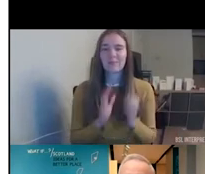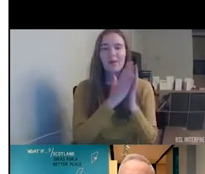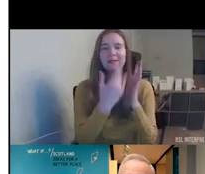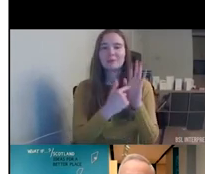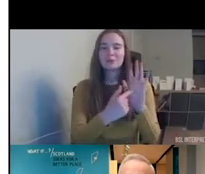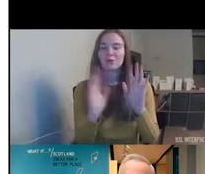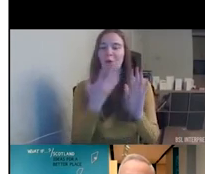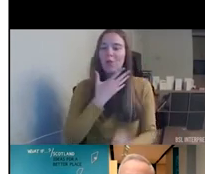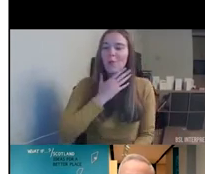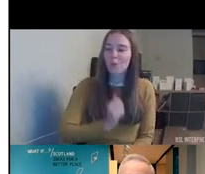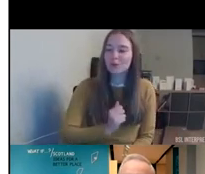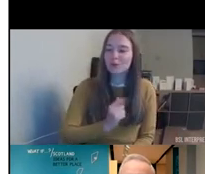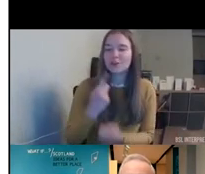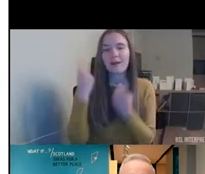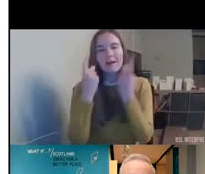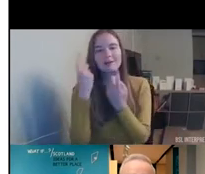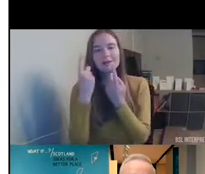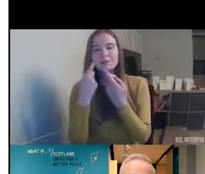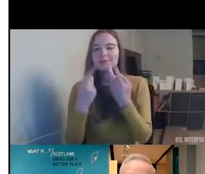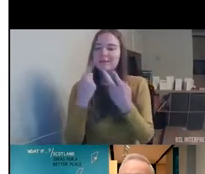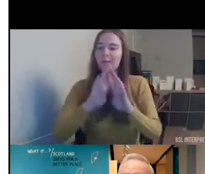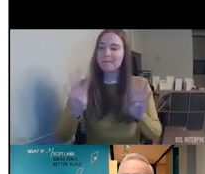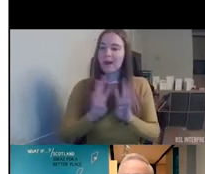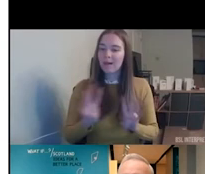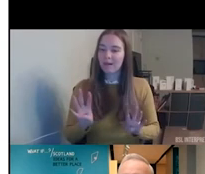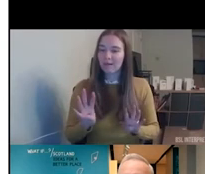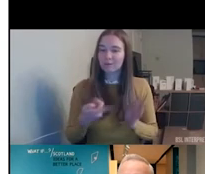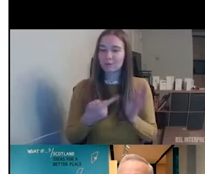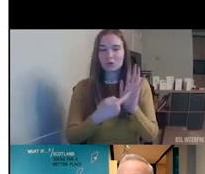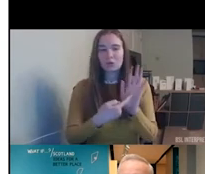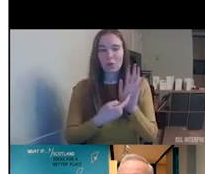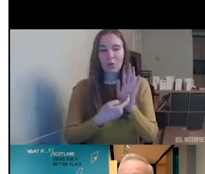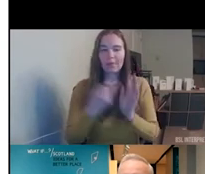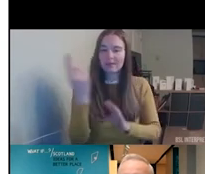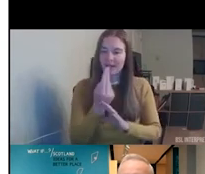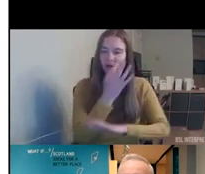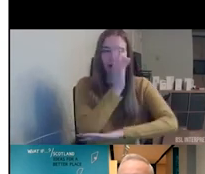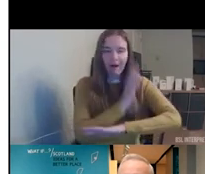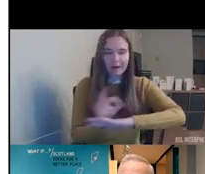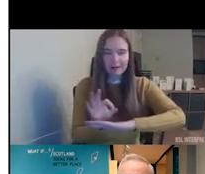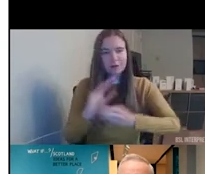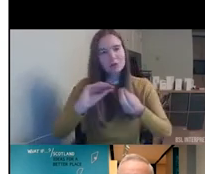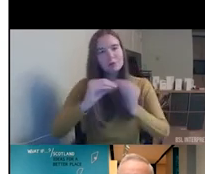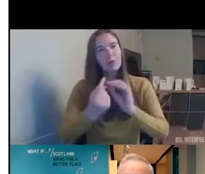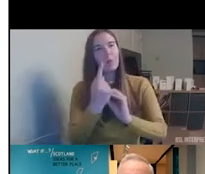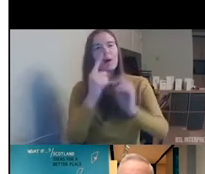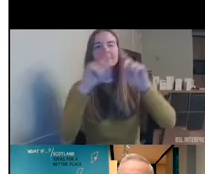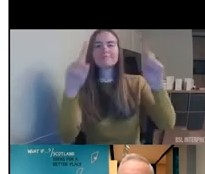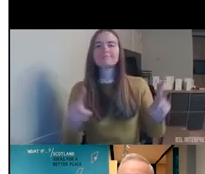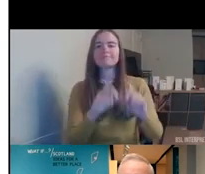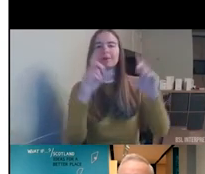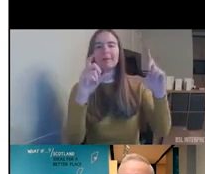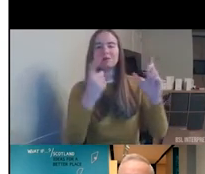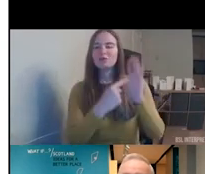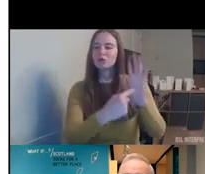and we focused the architects and designers of coming up with one image which captured the essence of the idea in a very tangible way,